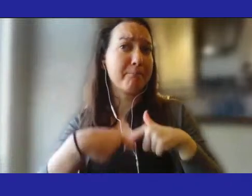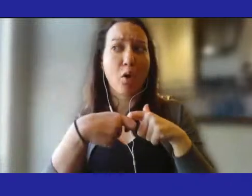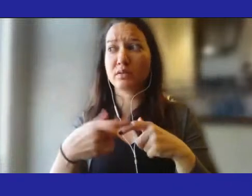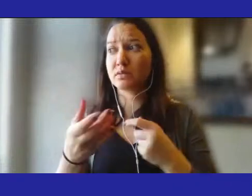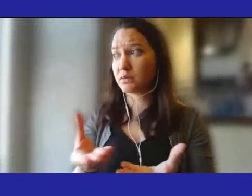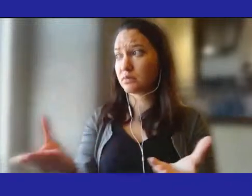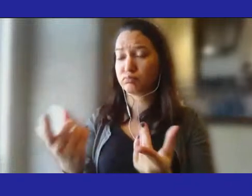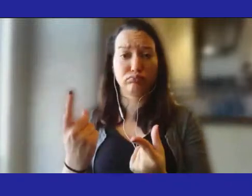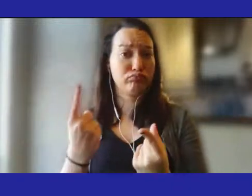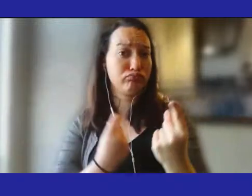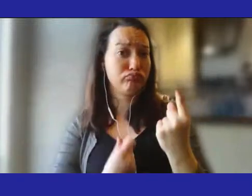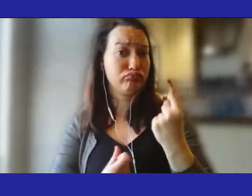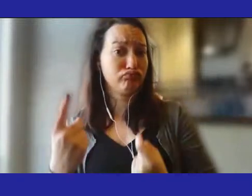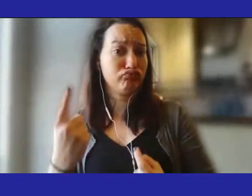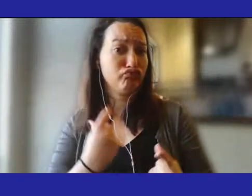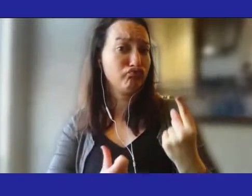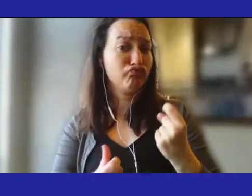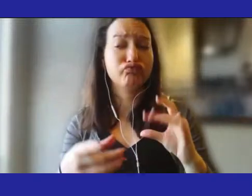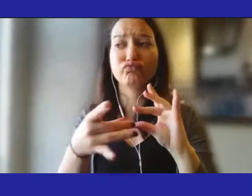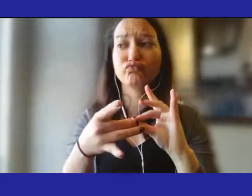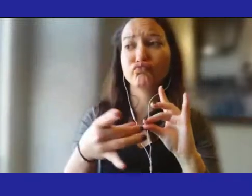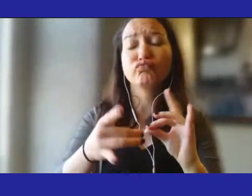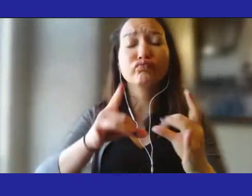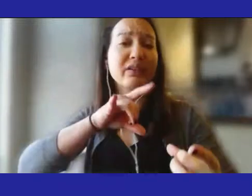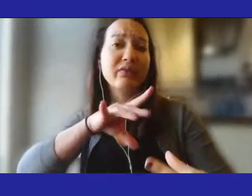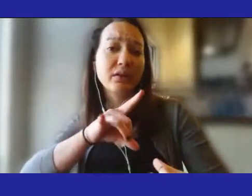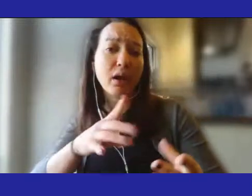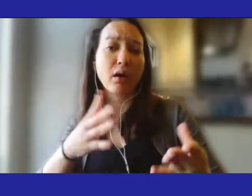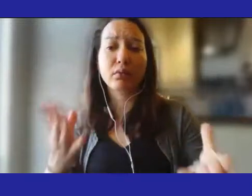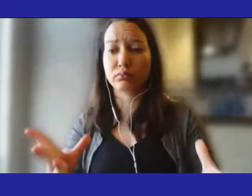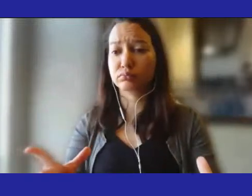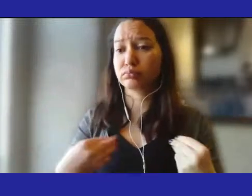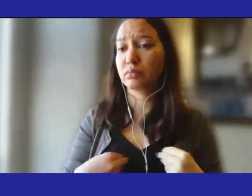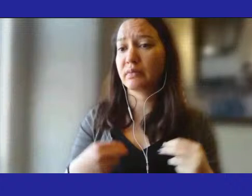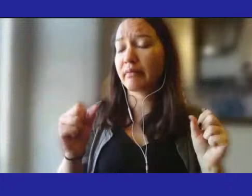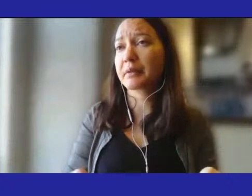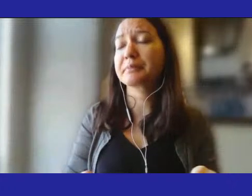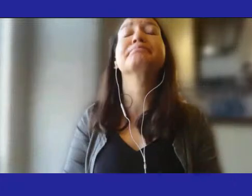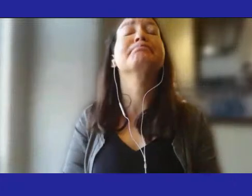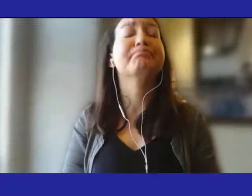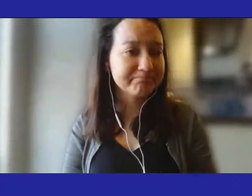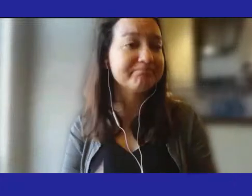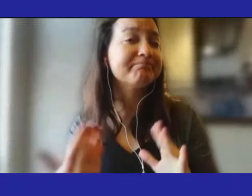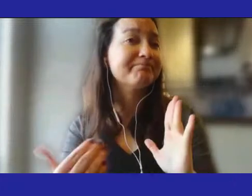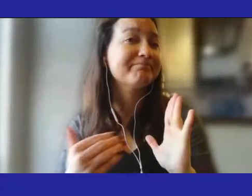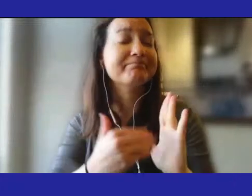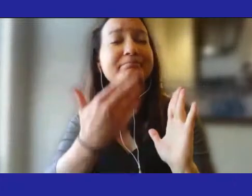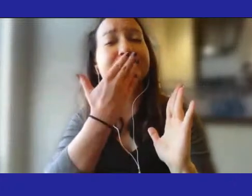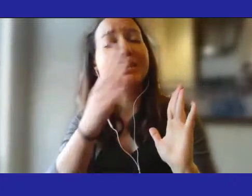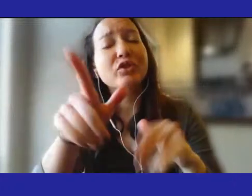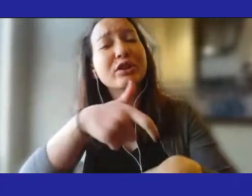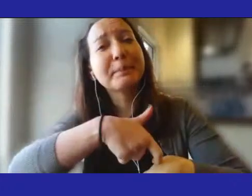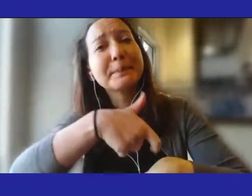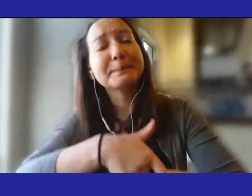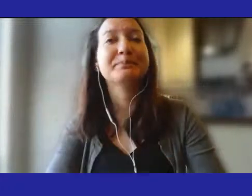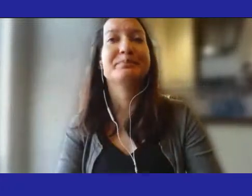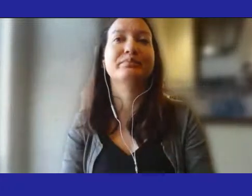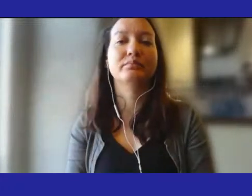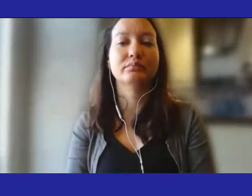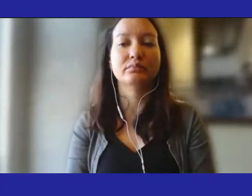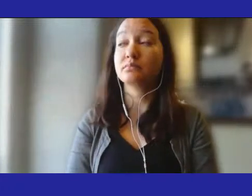any questions or comments or feedback for us, we're happy to hear them. And again, thank you all for your time. Well, let me ask